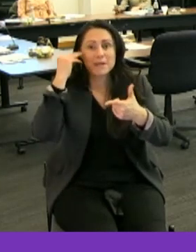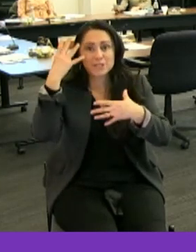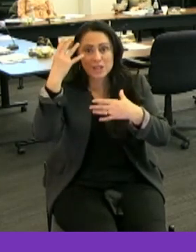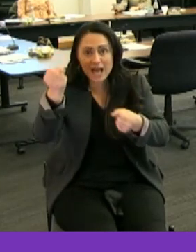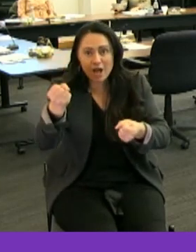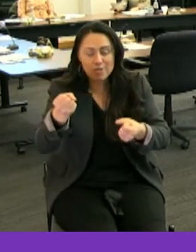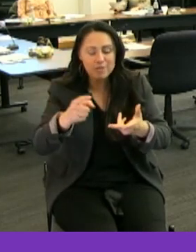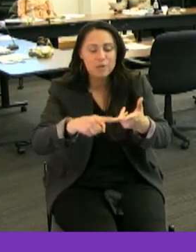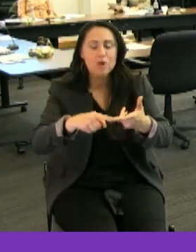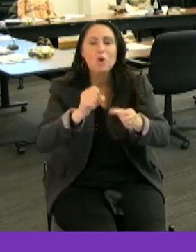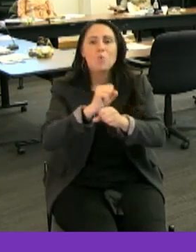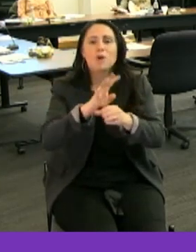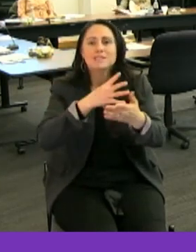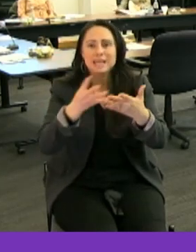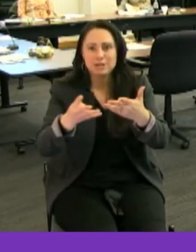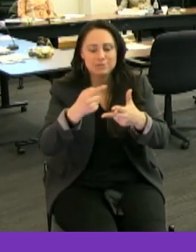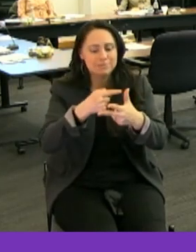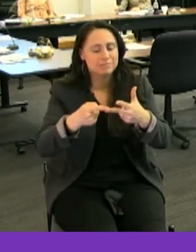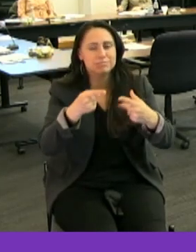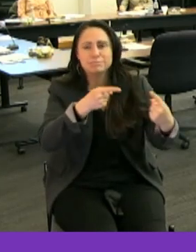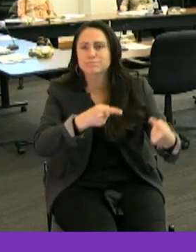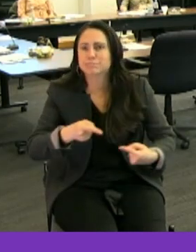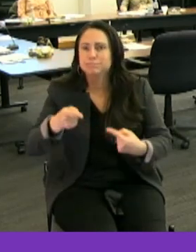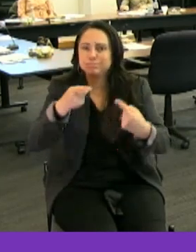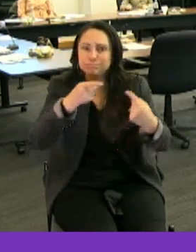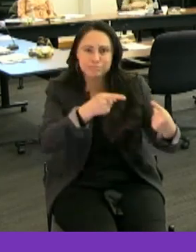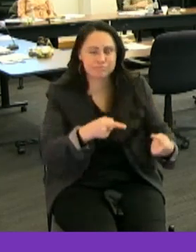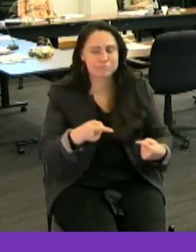three students are struggling with right now.